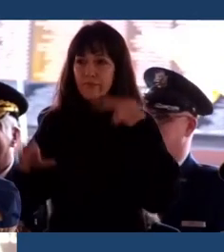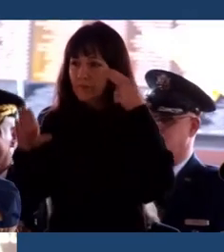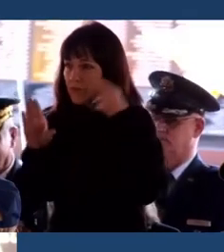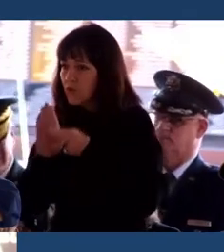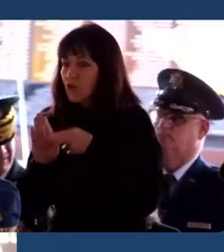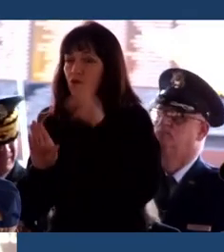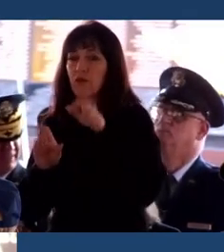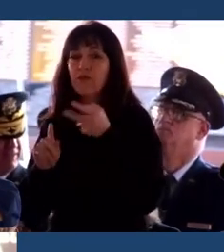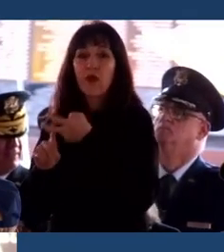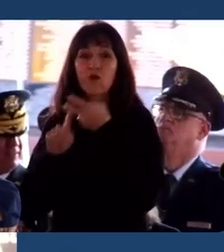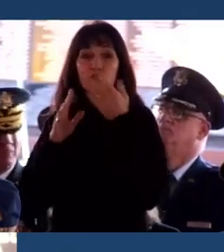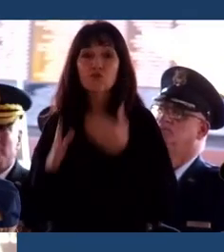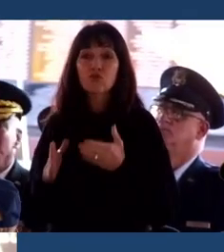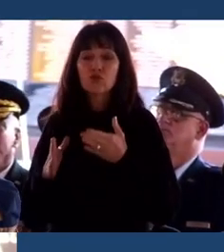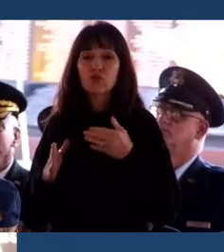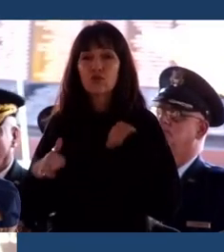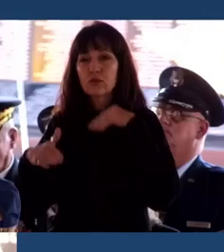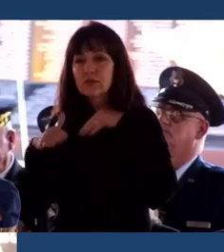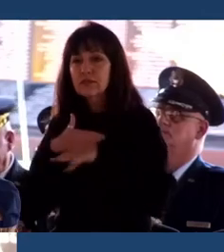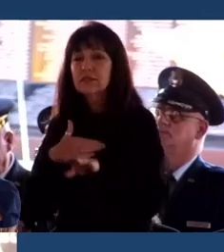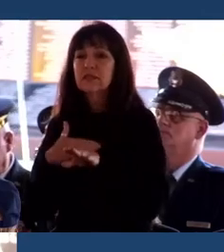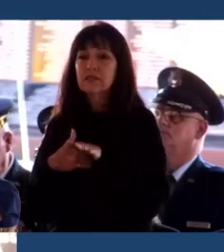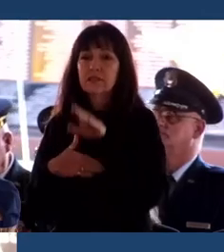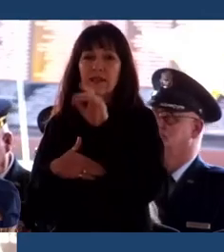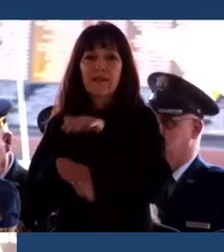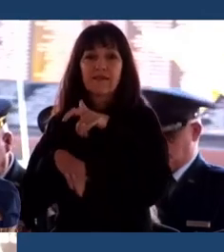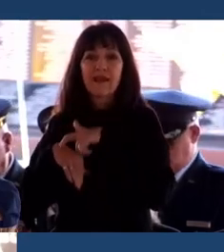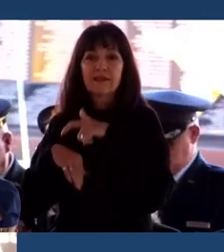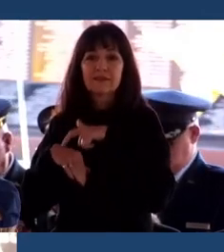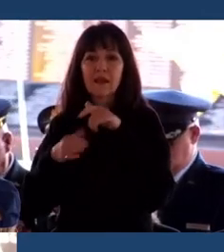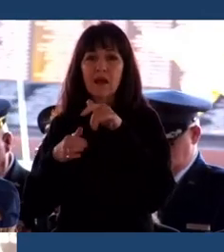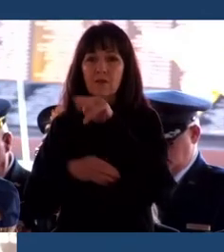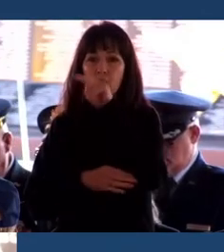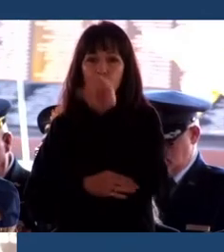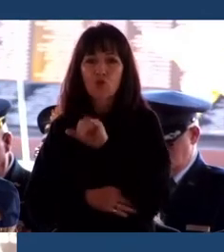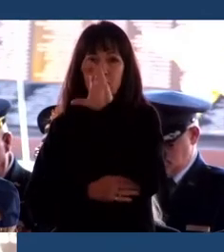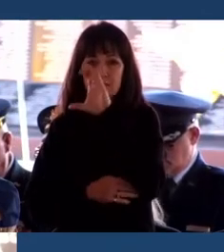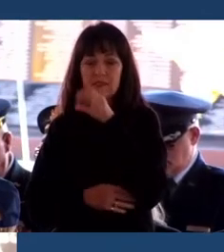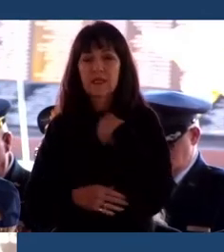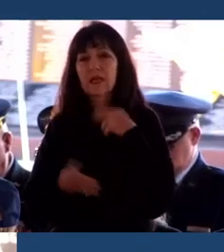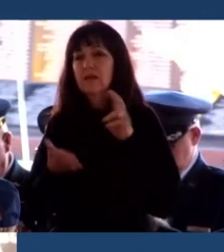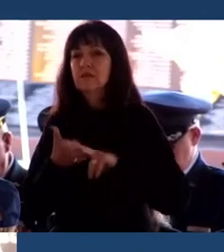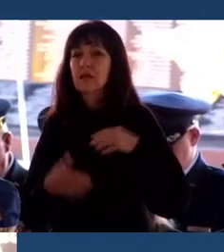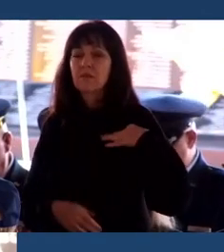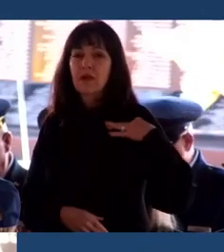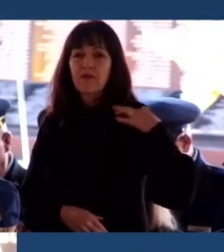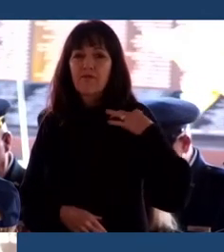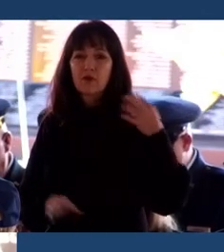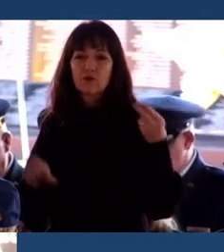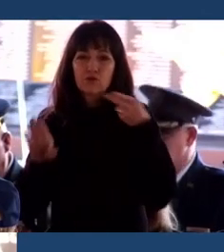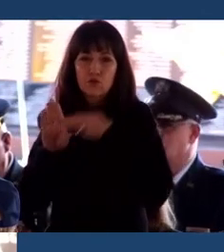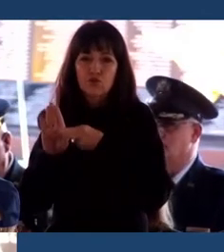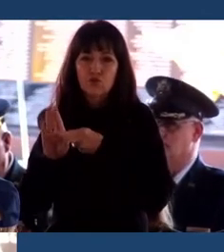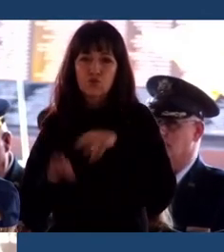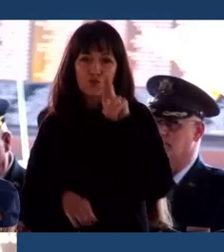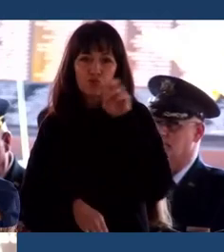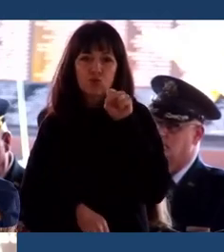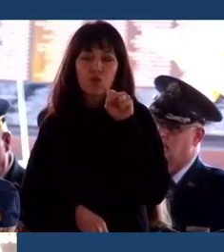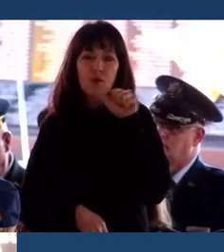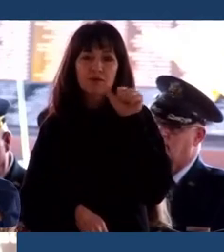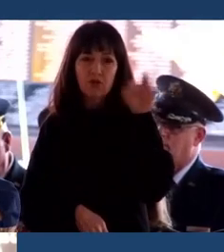Recruiting Station at Times Square, New York City, and signed up as a volunteer to join the U.S. Air